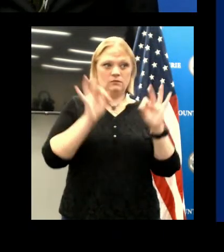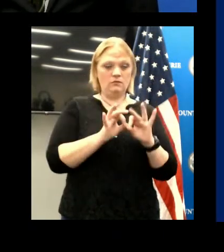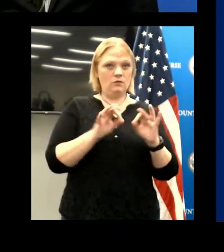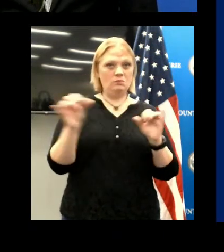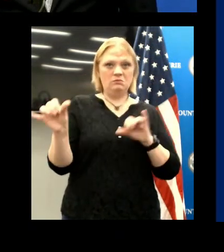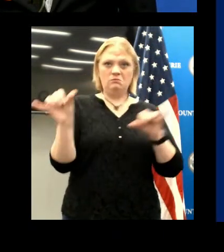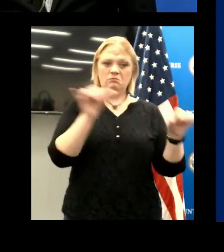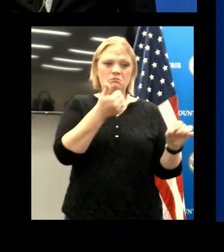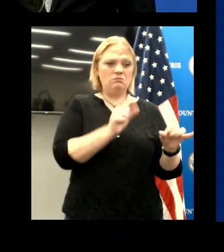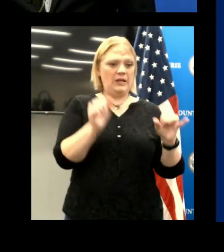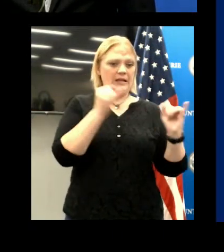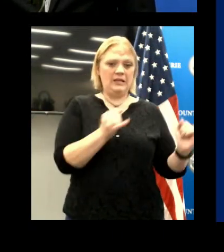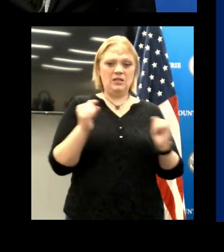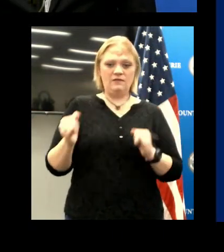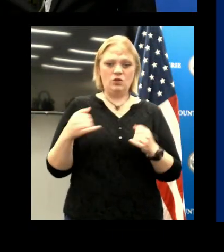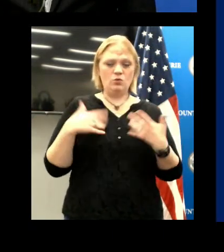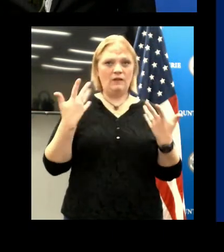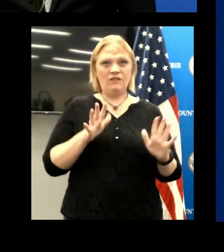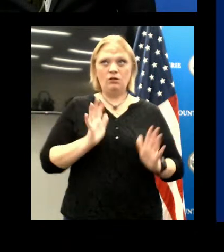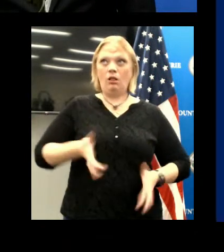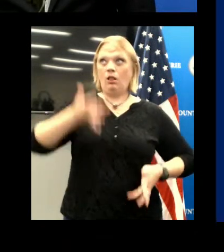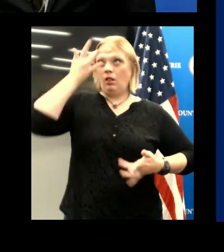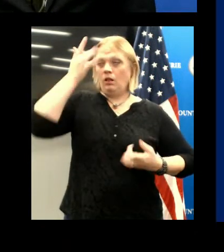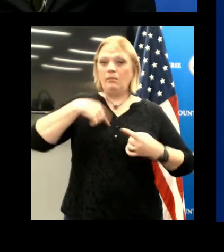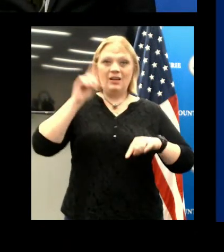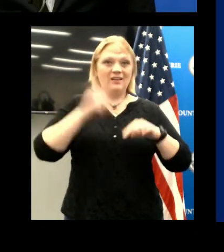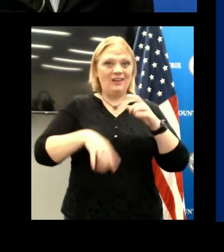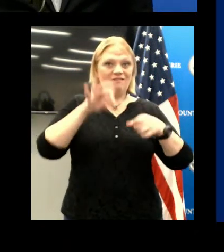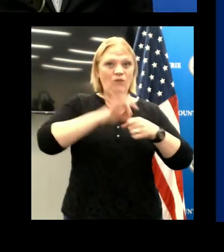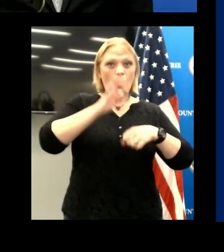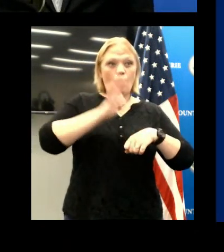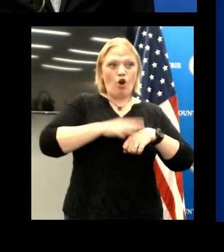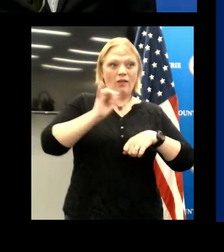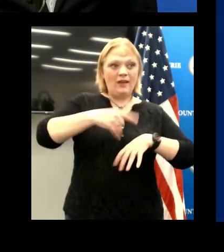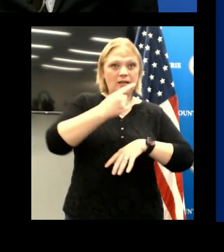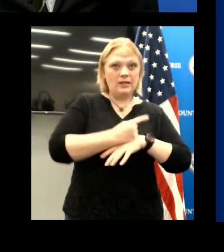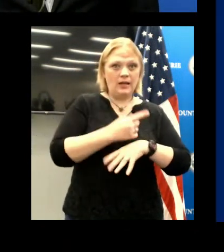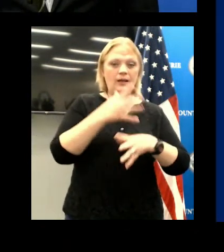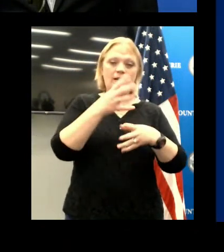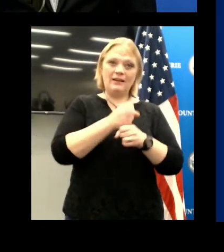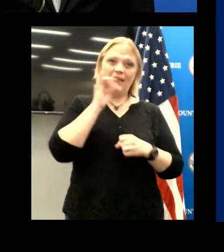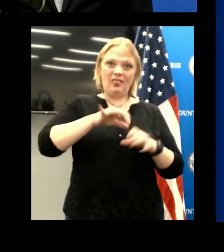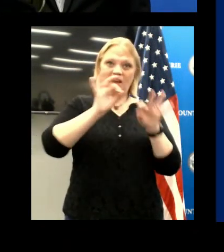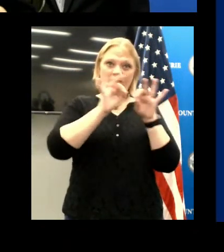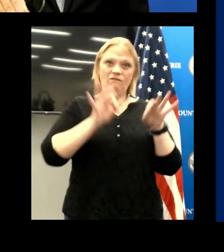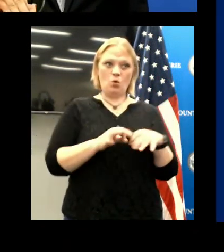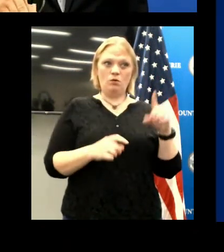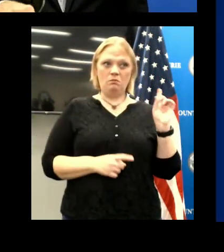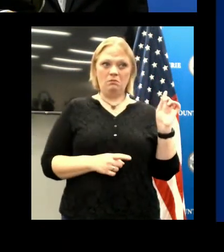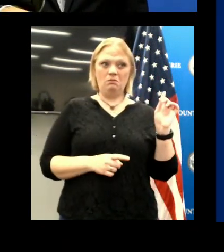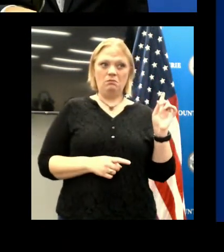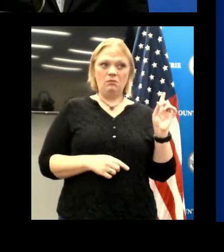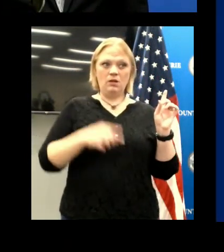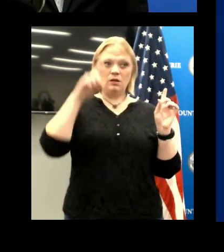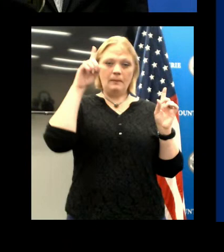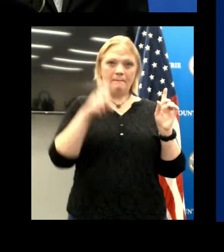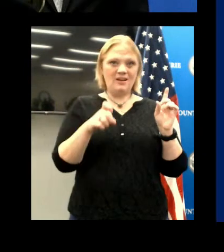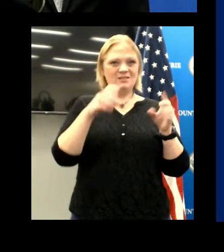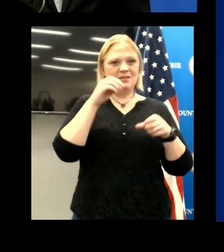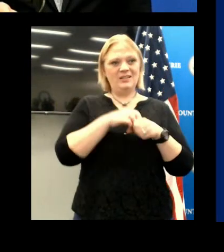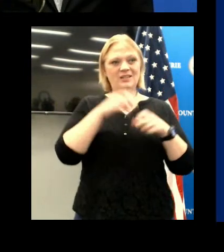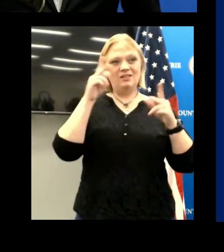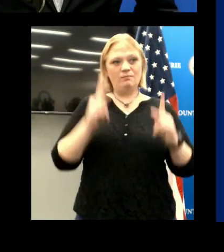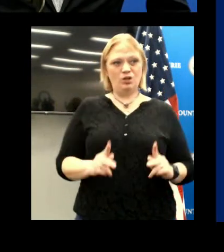any individual who may have suffered an illness but can't vote on Election Day can get an absentee ballot. It has to be done in person,